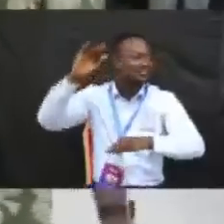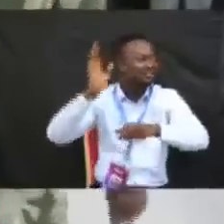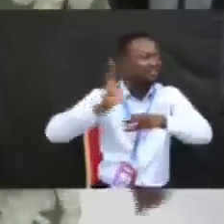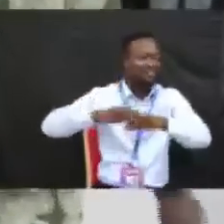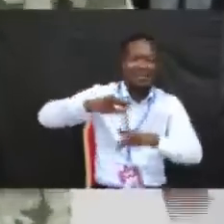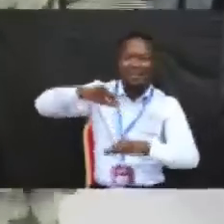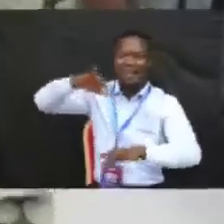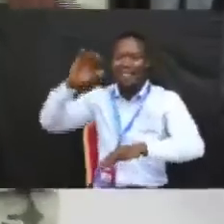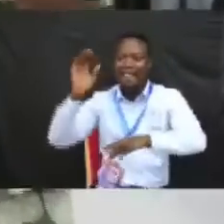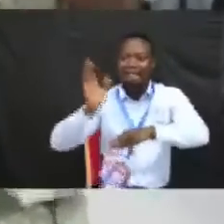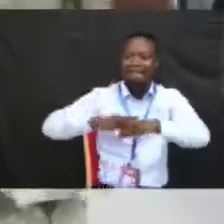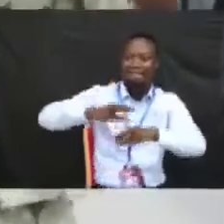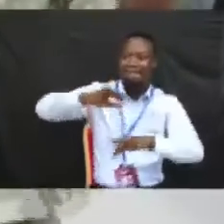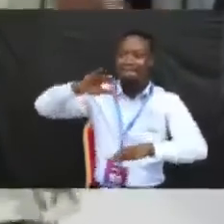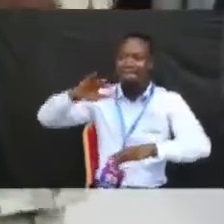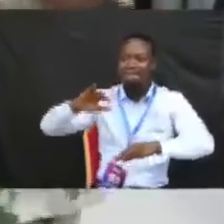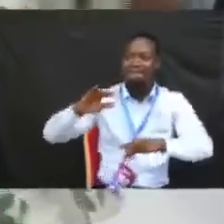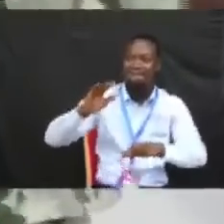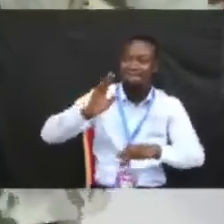Say hallelujah.